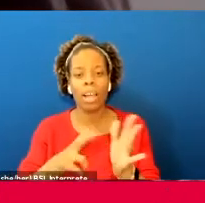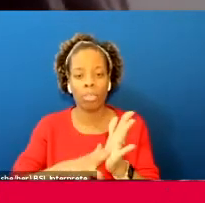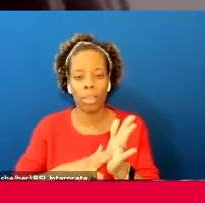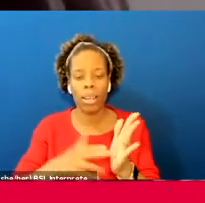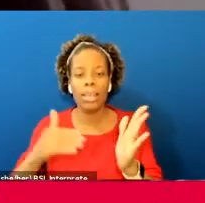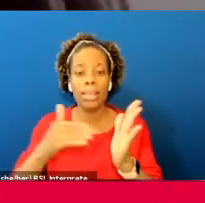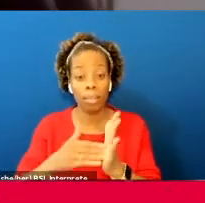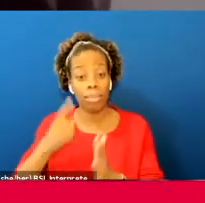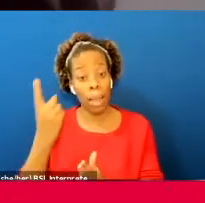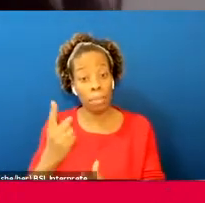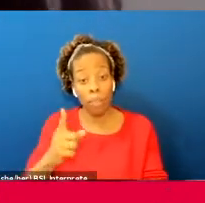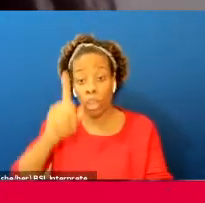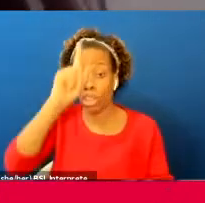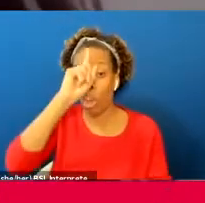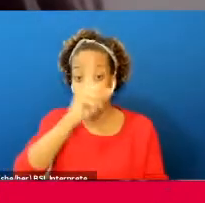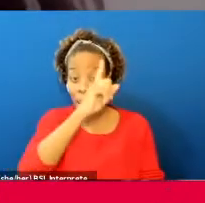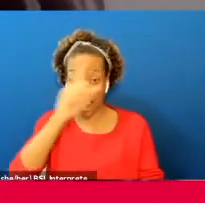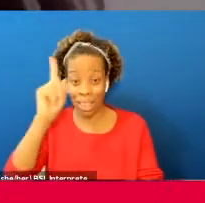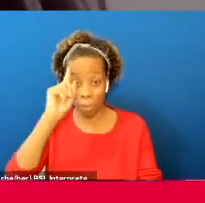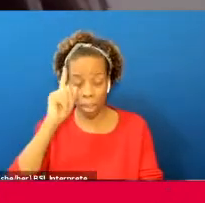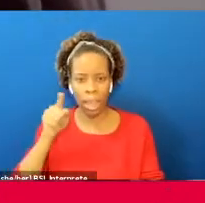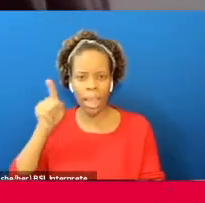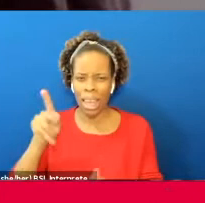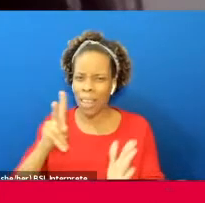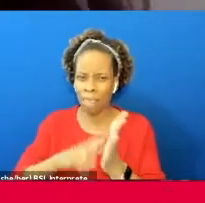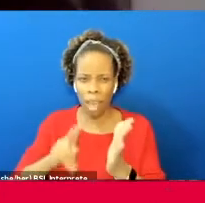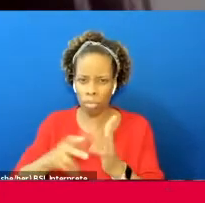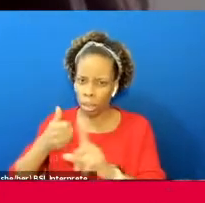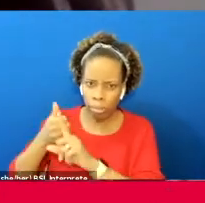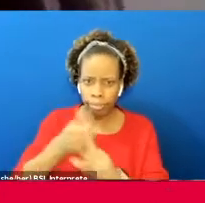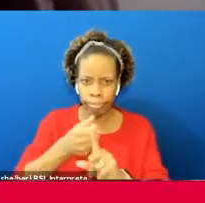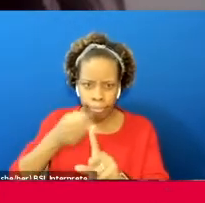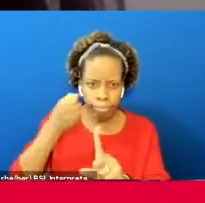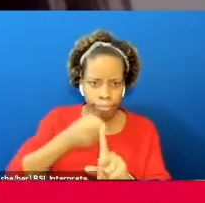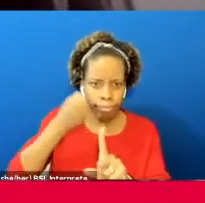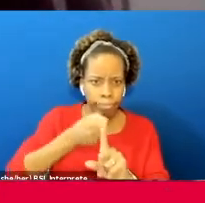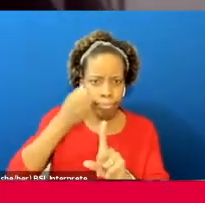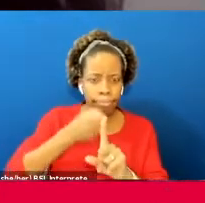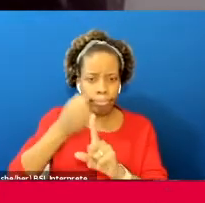academic who is a far-right evangelical who has written so